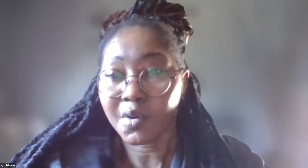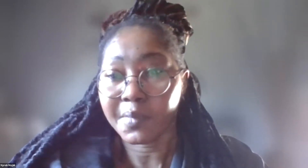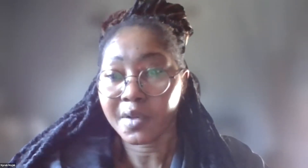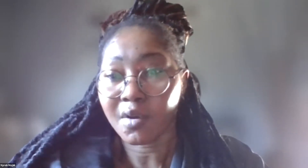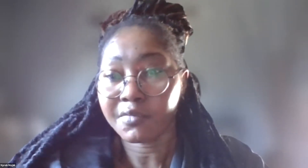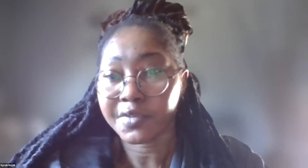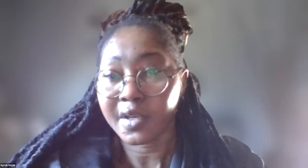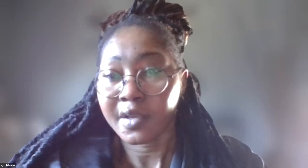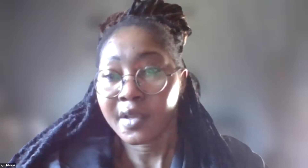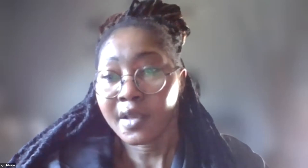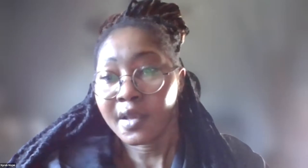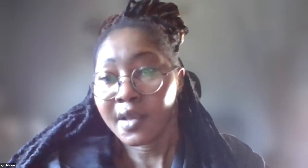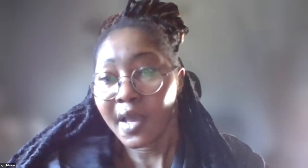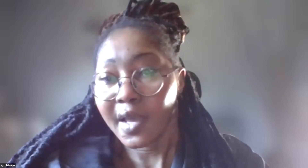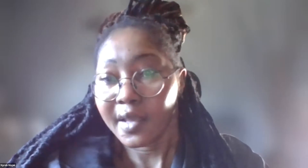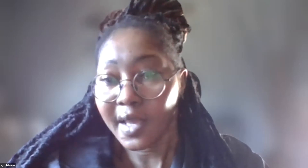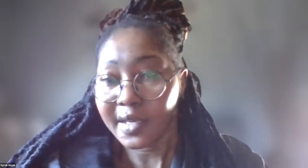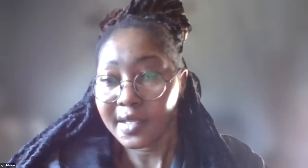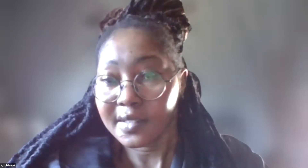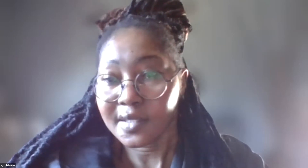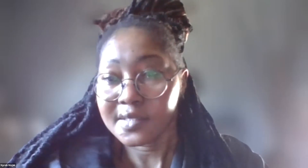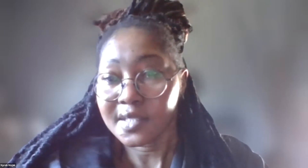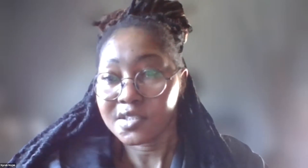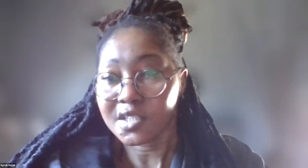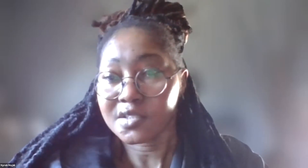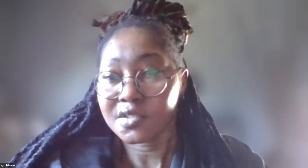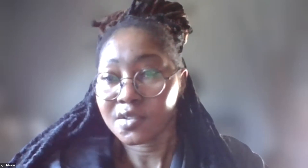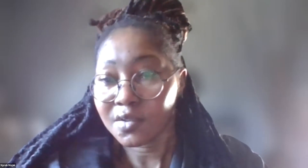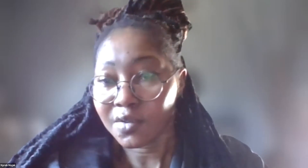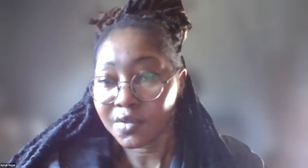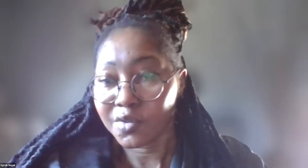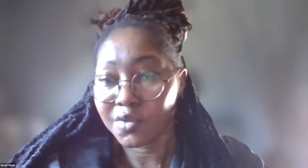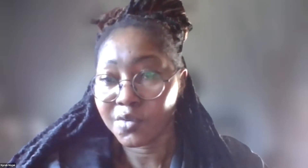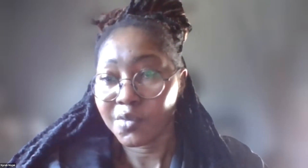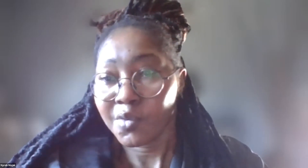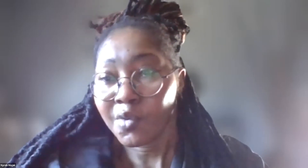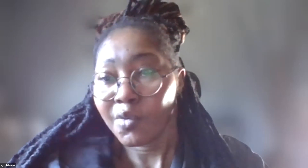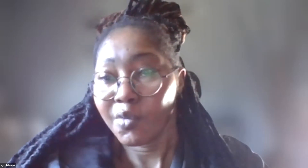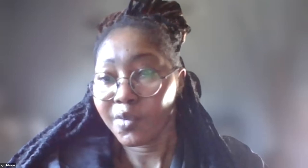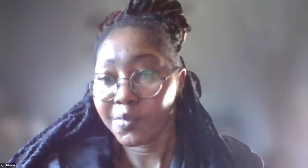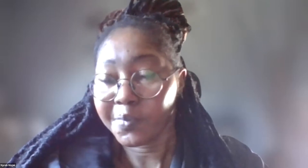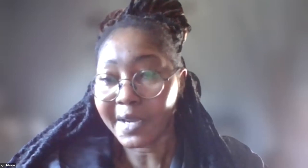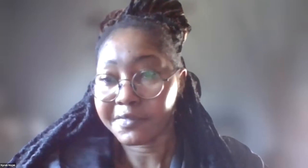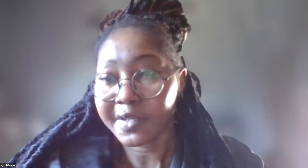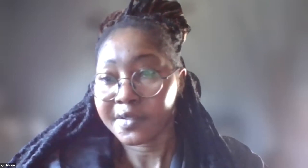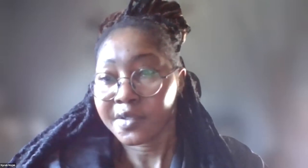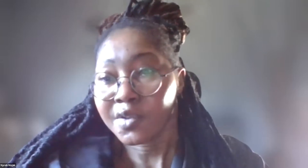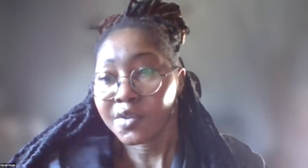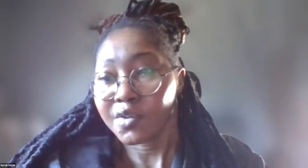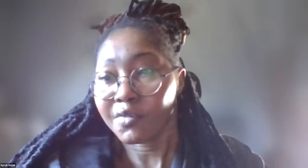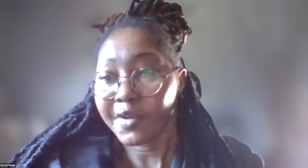Qualification, employment, confident. And it isn't just you who